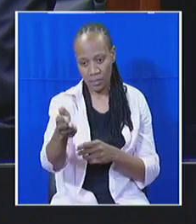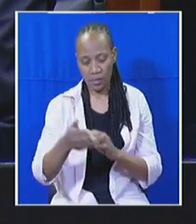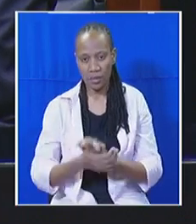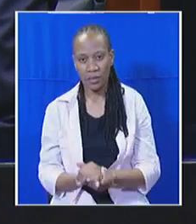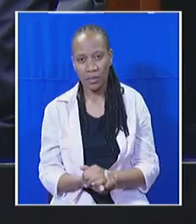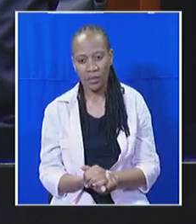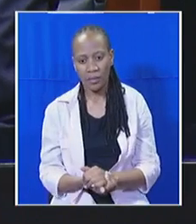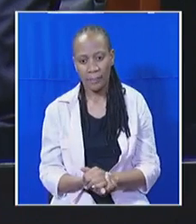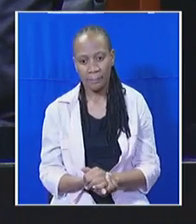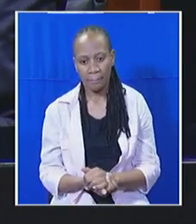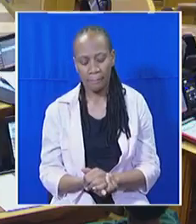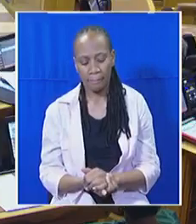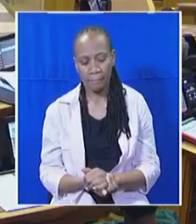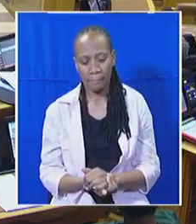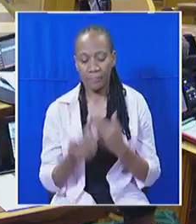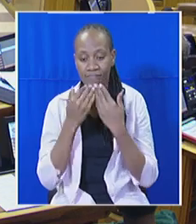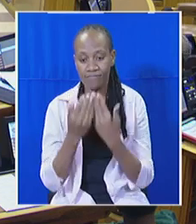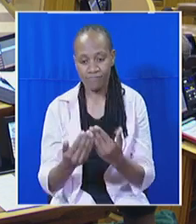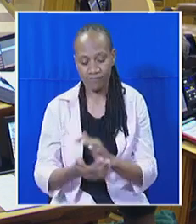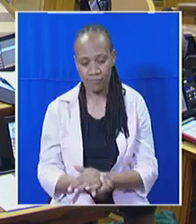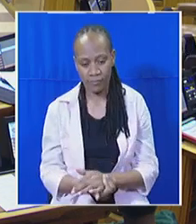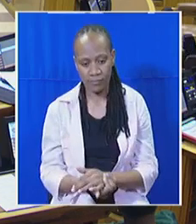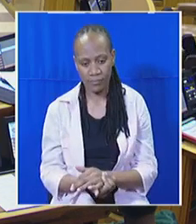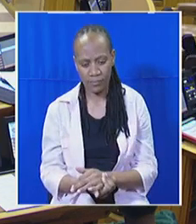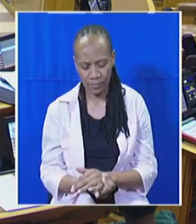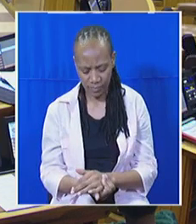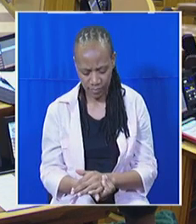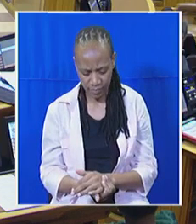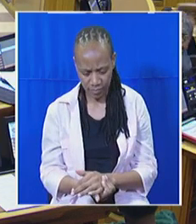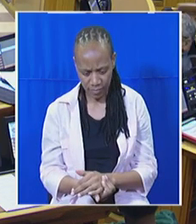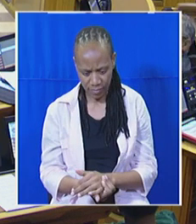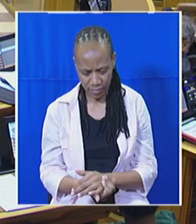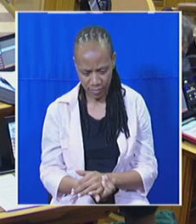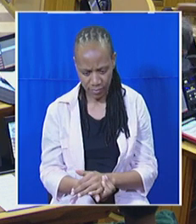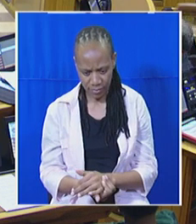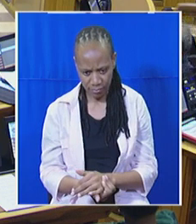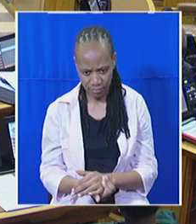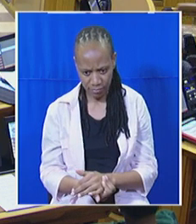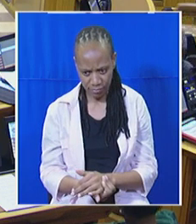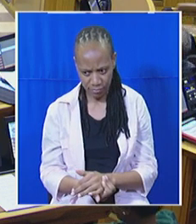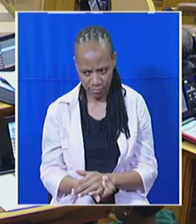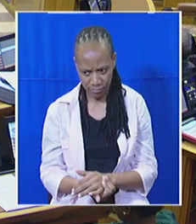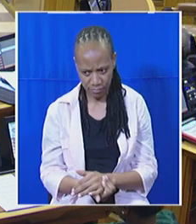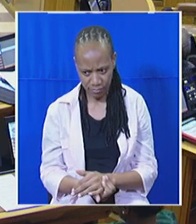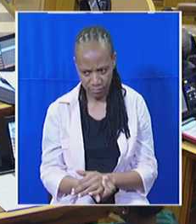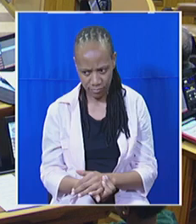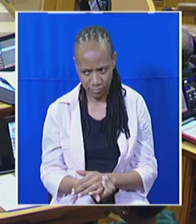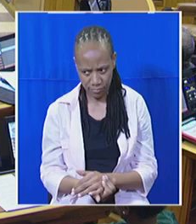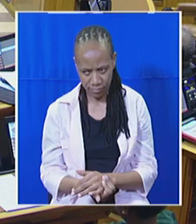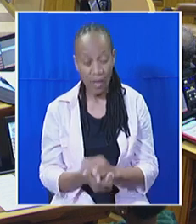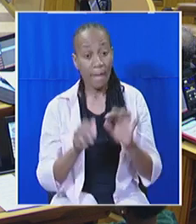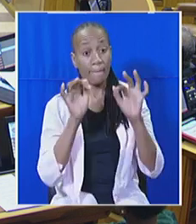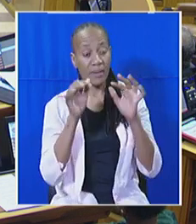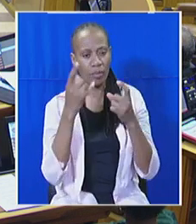Ngiyabonga Sekela Somlomo. Mhlonishwa Ngqongqoshe, kukhona izinto ezimbili ezibalulekile abantu abakhala